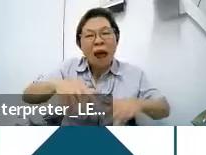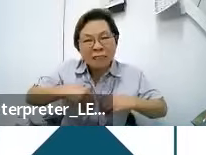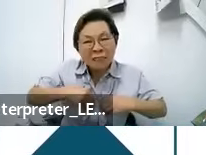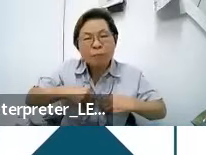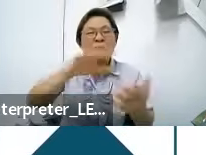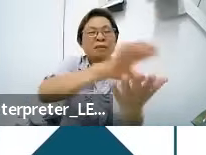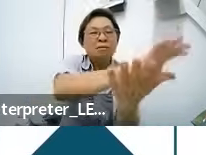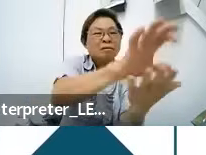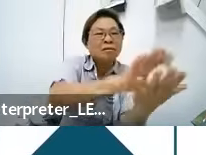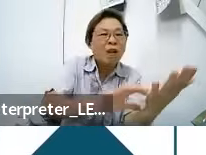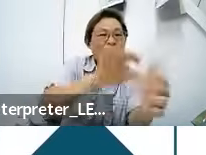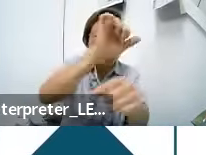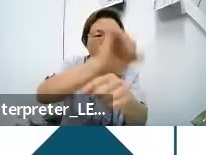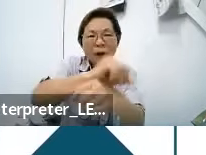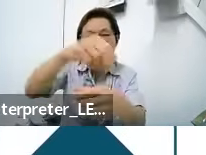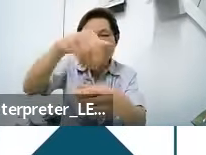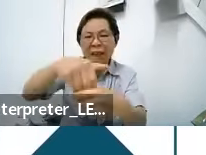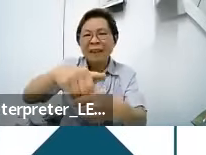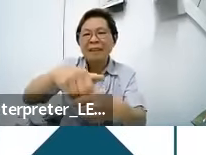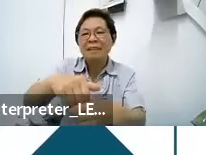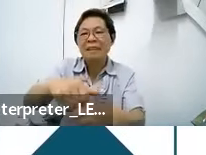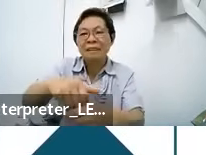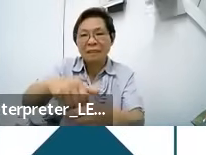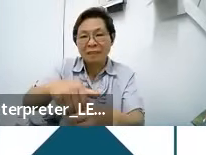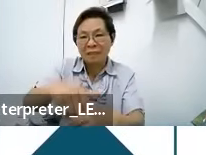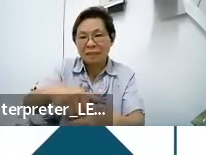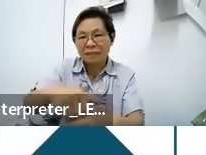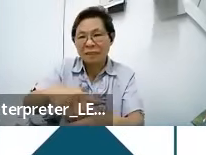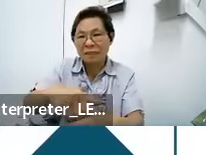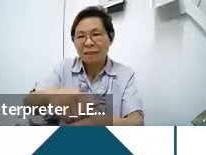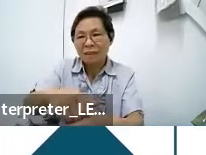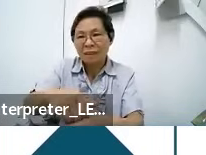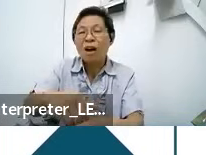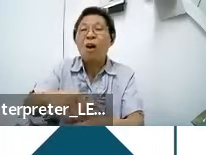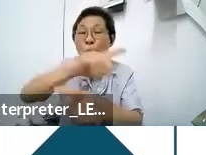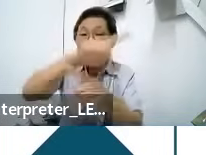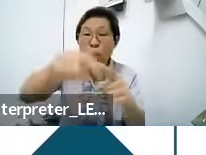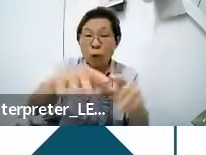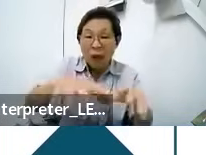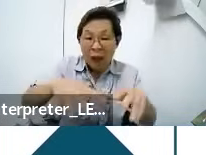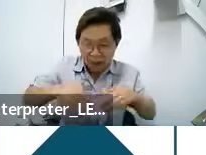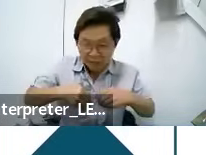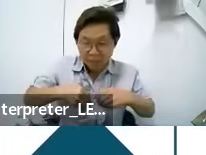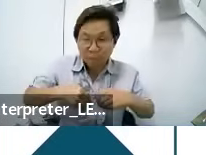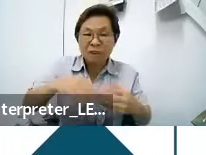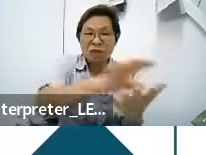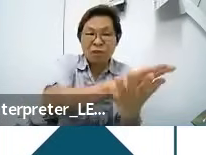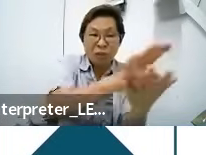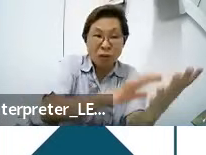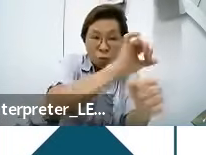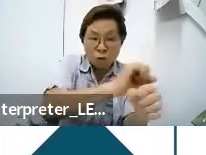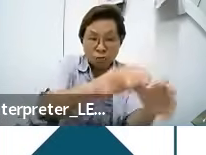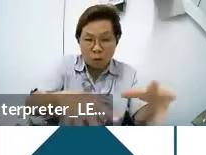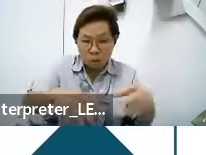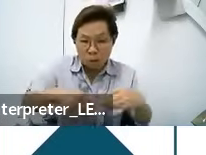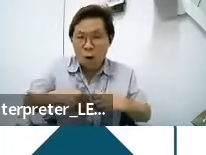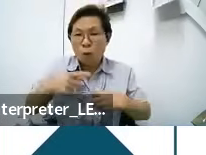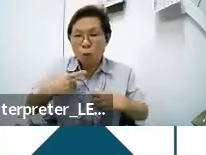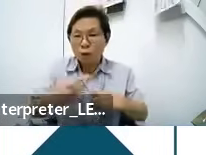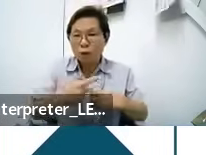to fit in our context. First, when we adopt this framework, and then we should